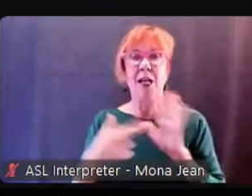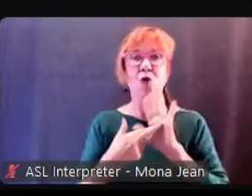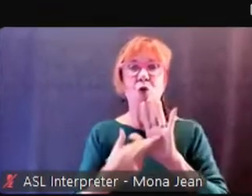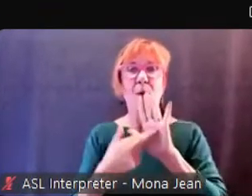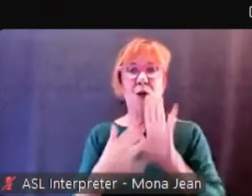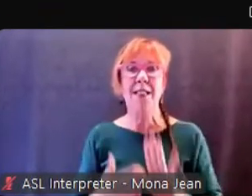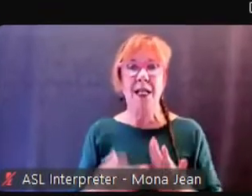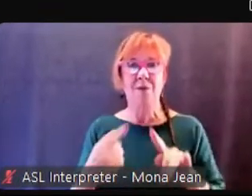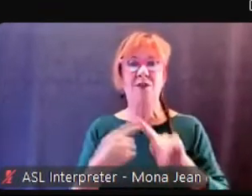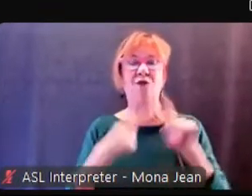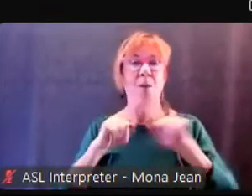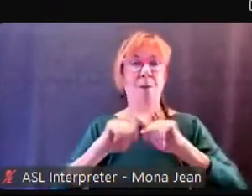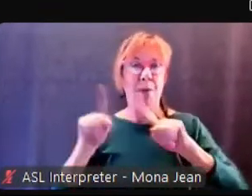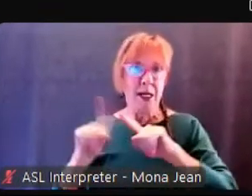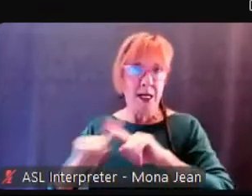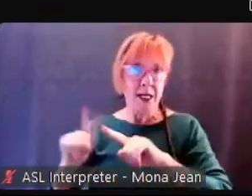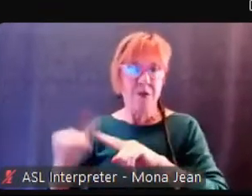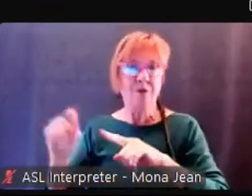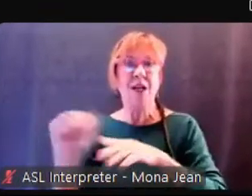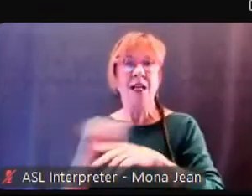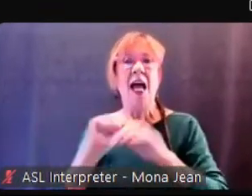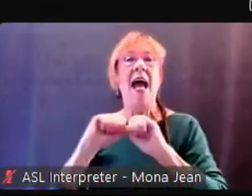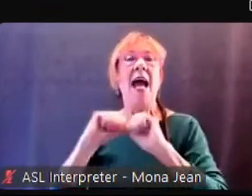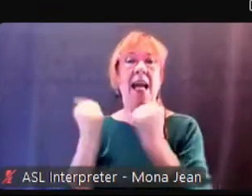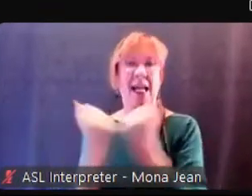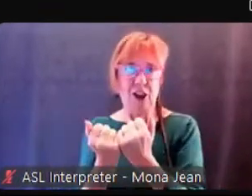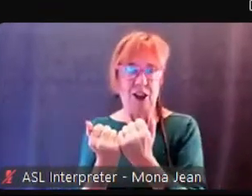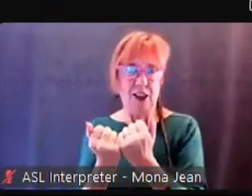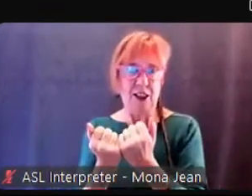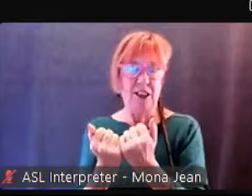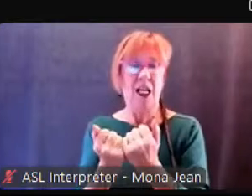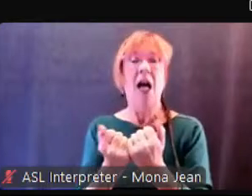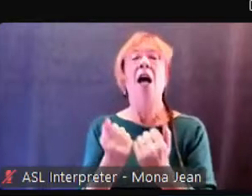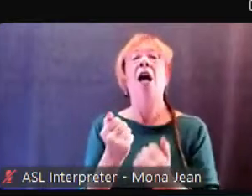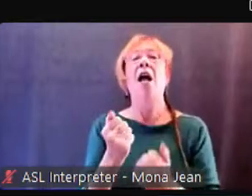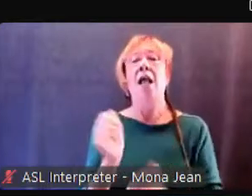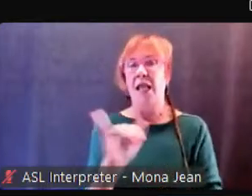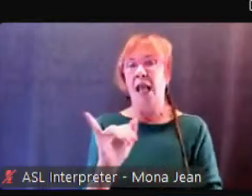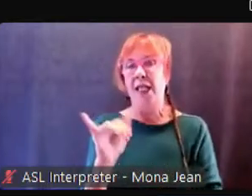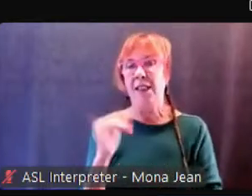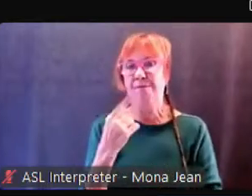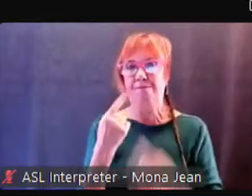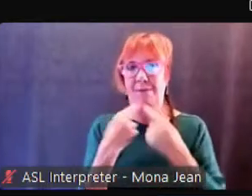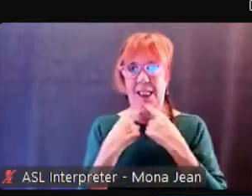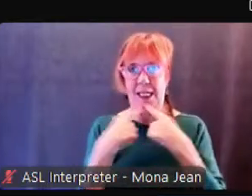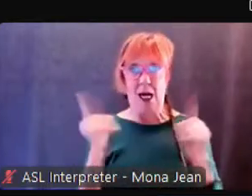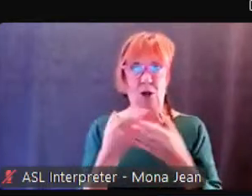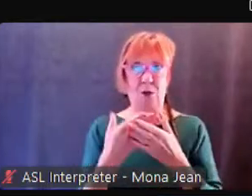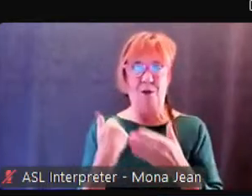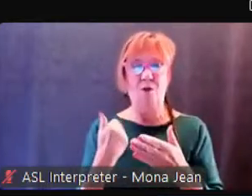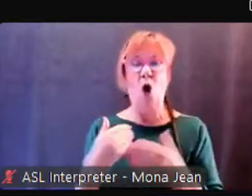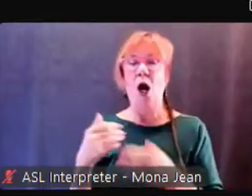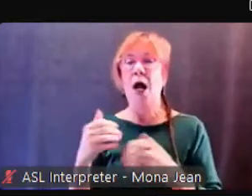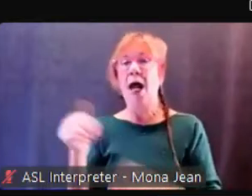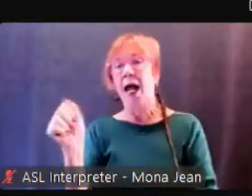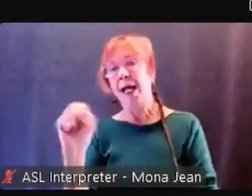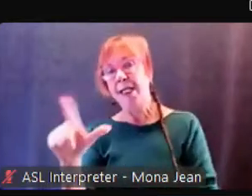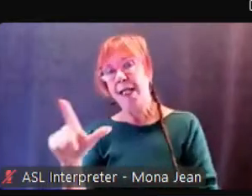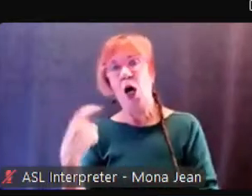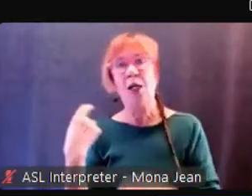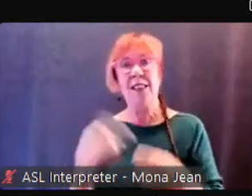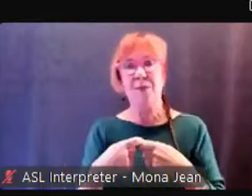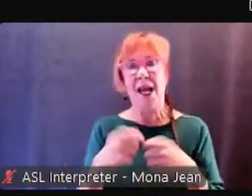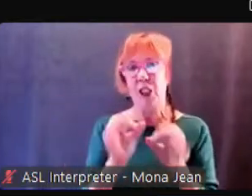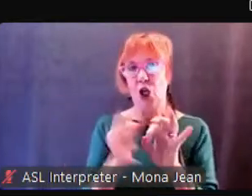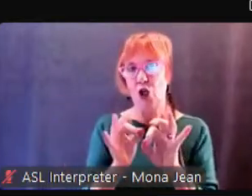live. As the interpreter mentioned, Spanish interpretation and ASL are also available on the Zoom platform.